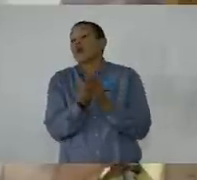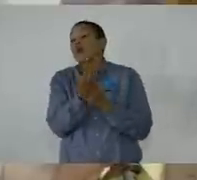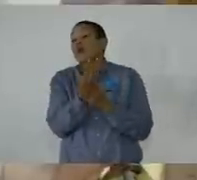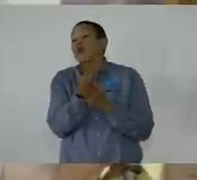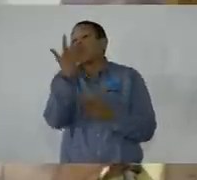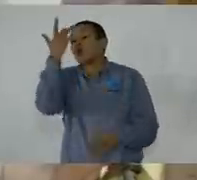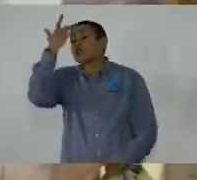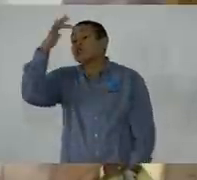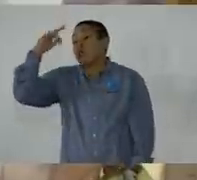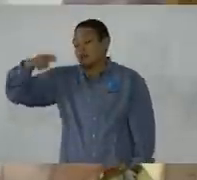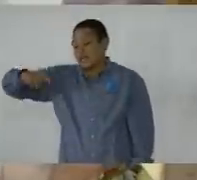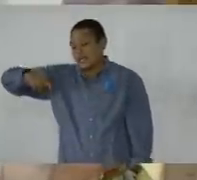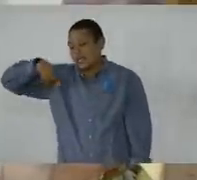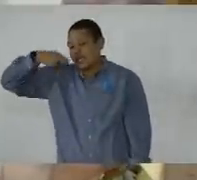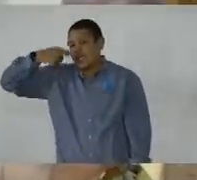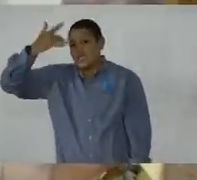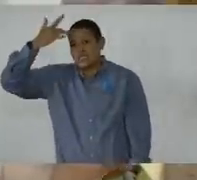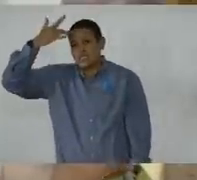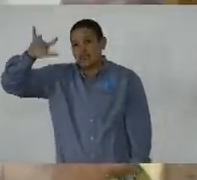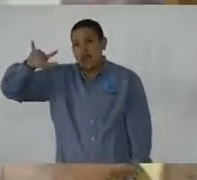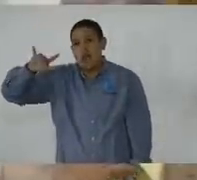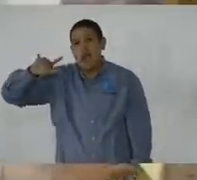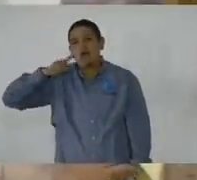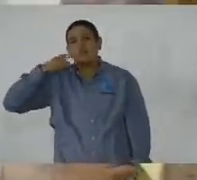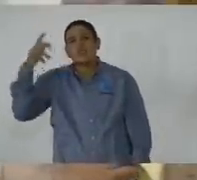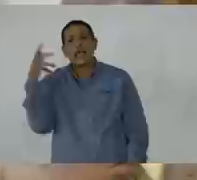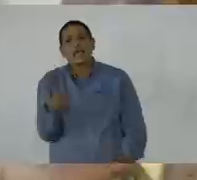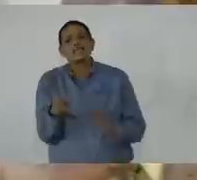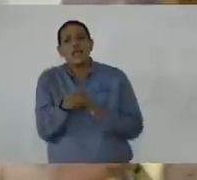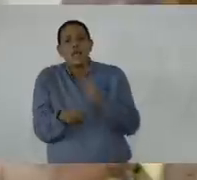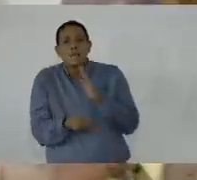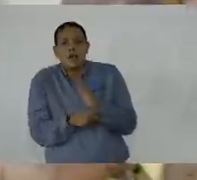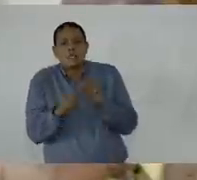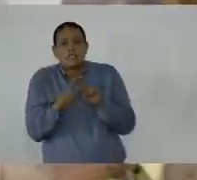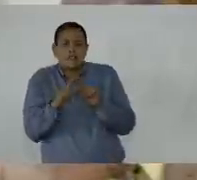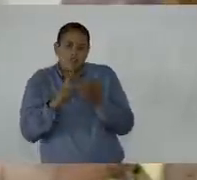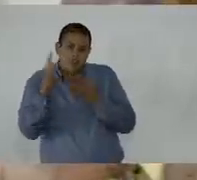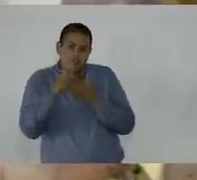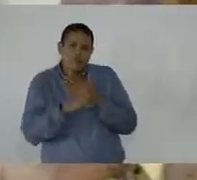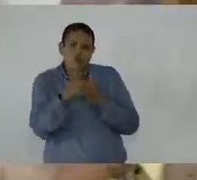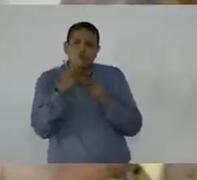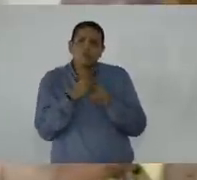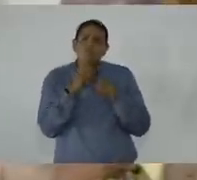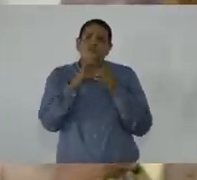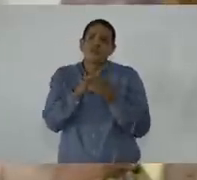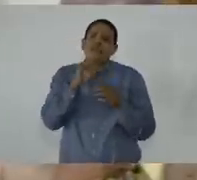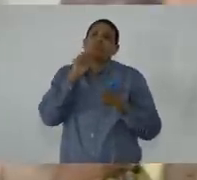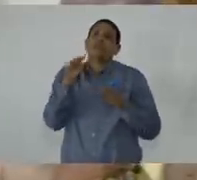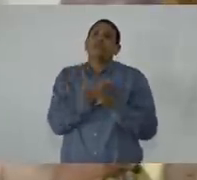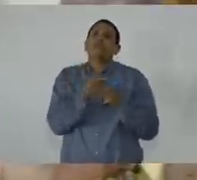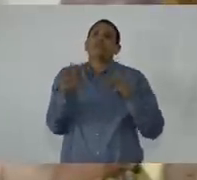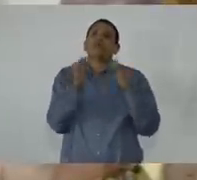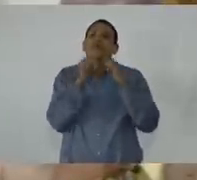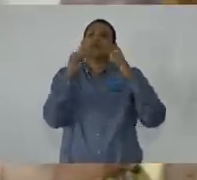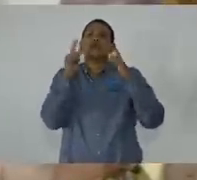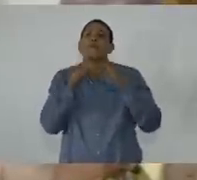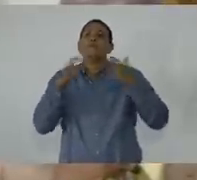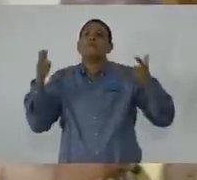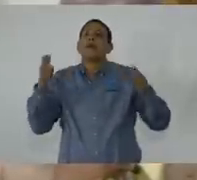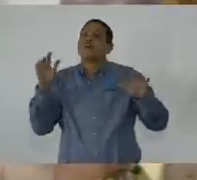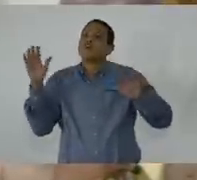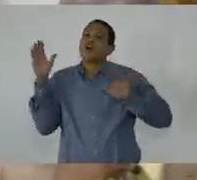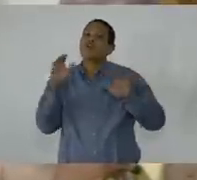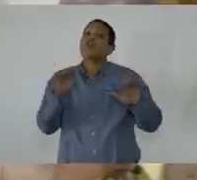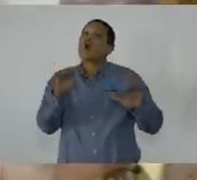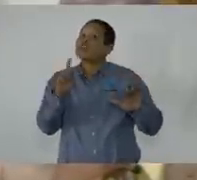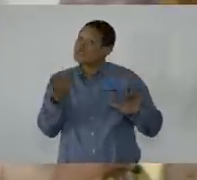Eat Smart, which builds on existing policies and programs of the ministry with a major thrust to